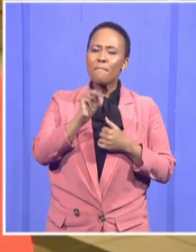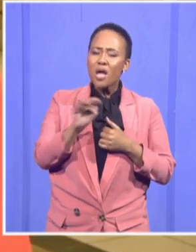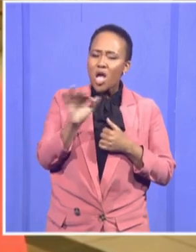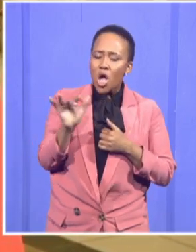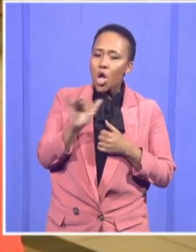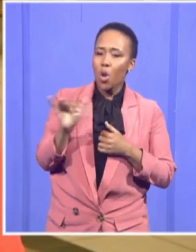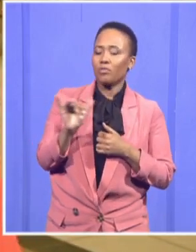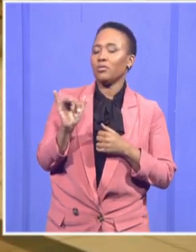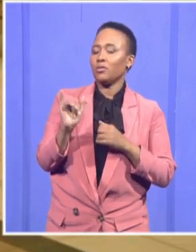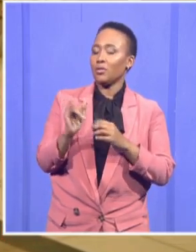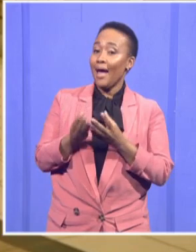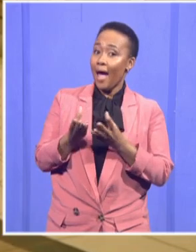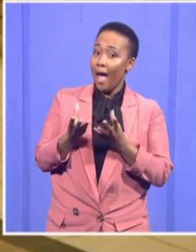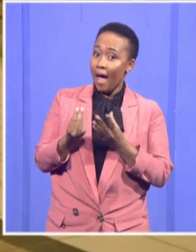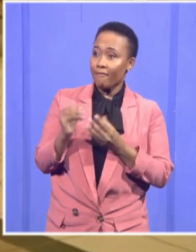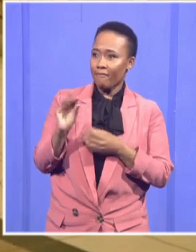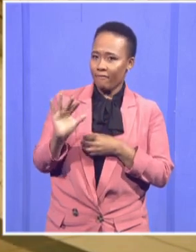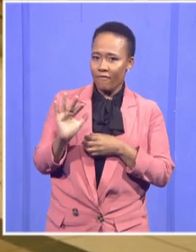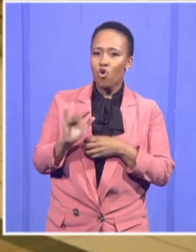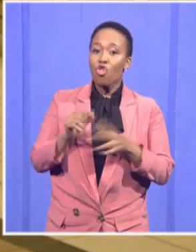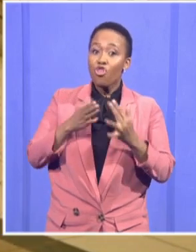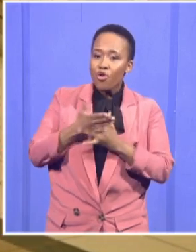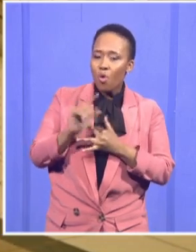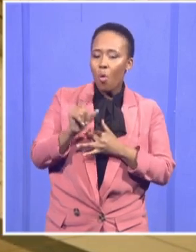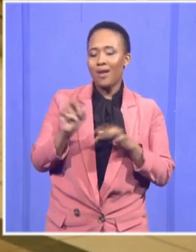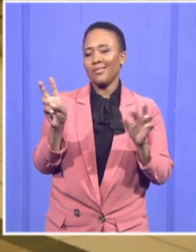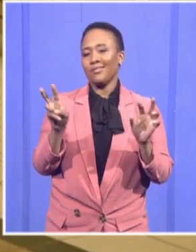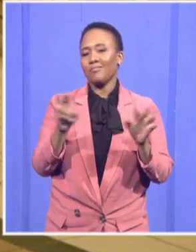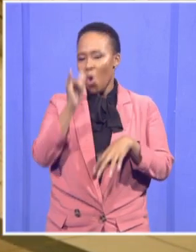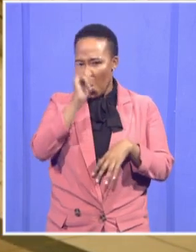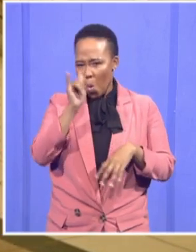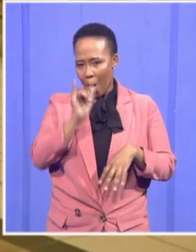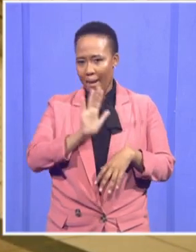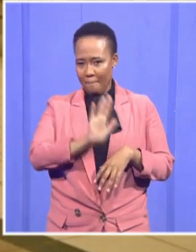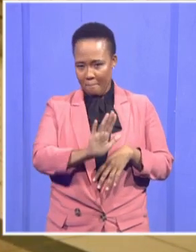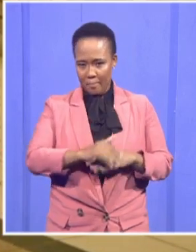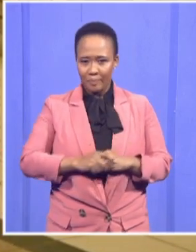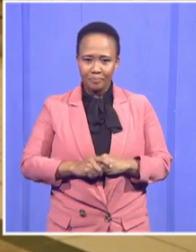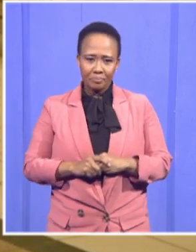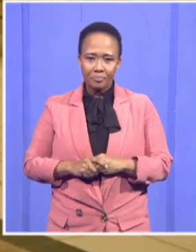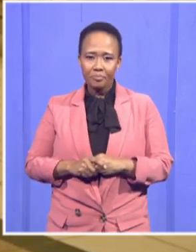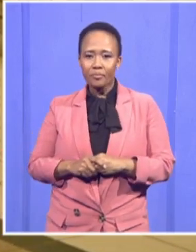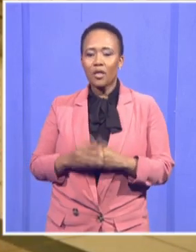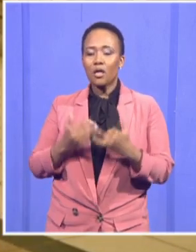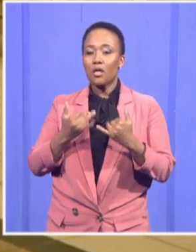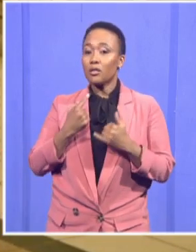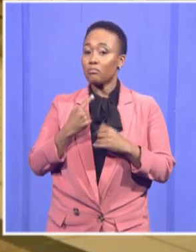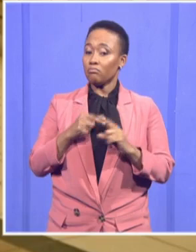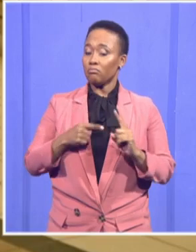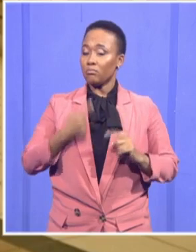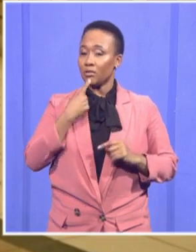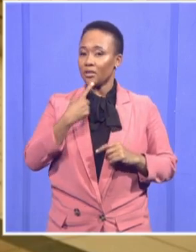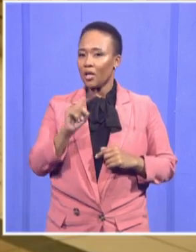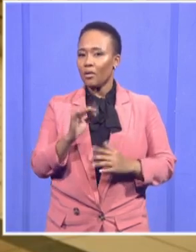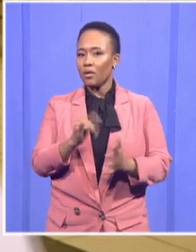But his attorney, very confident, saying there is no such, indicating that it is a